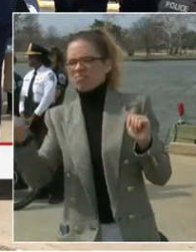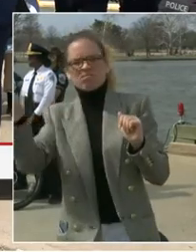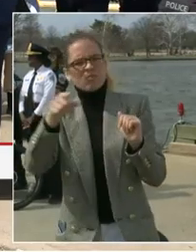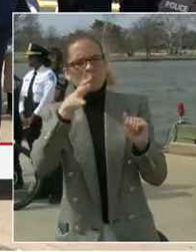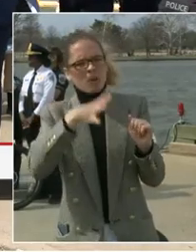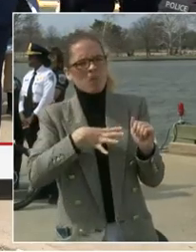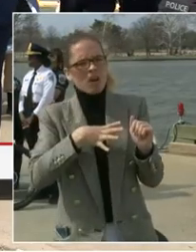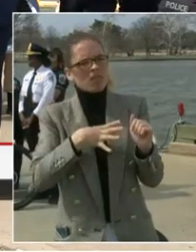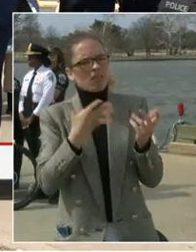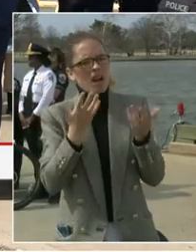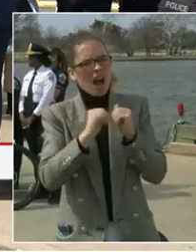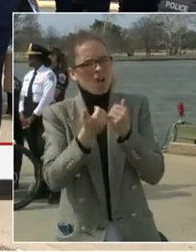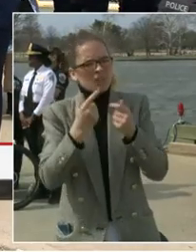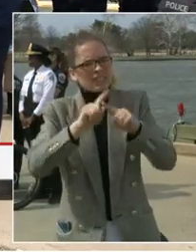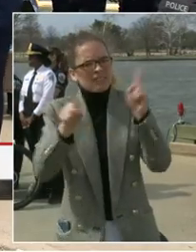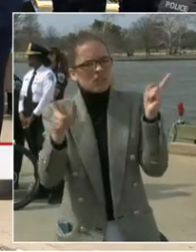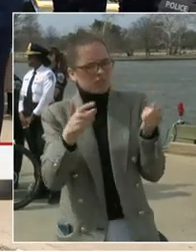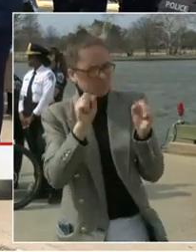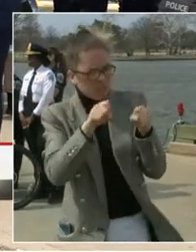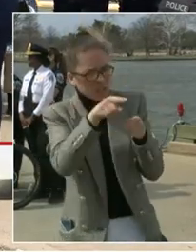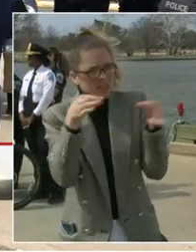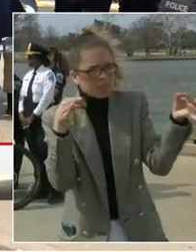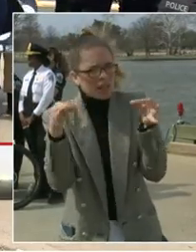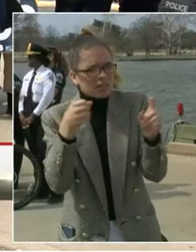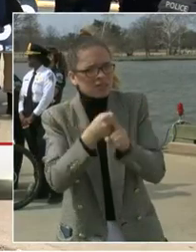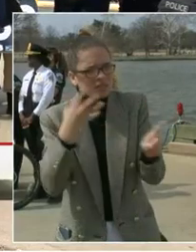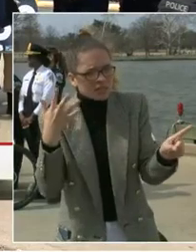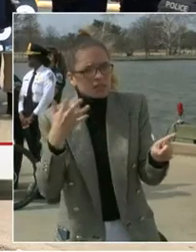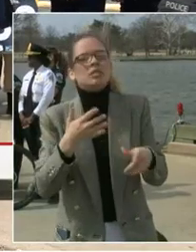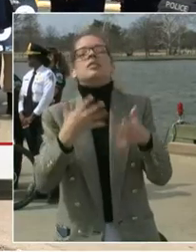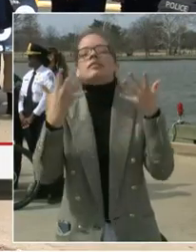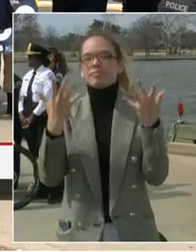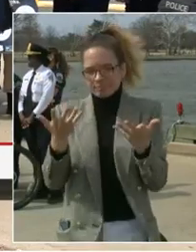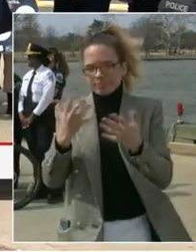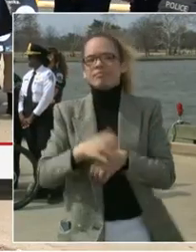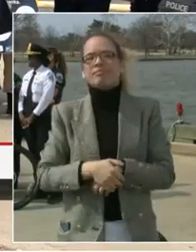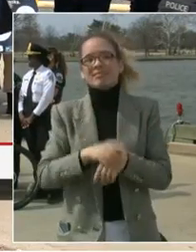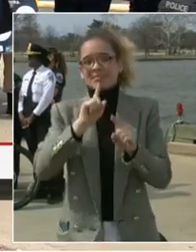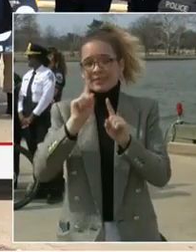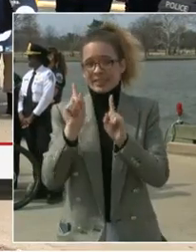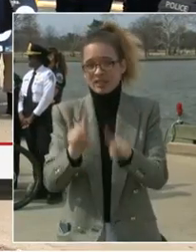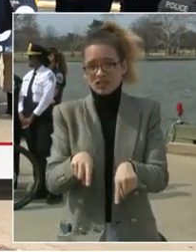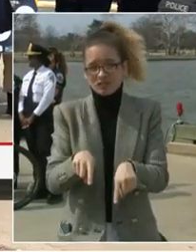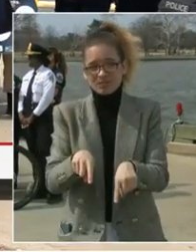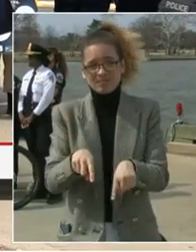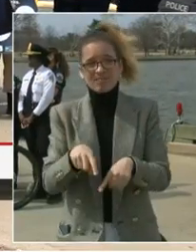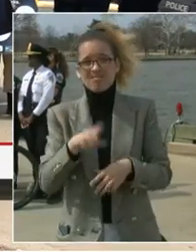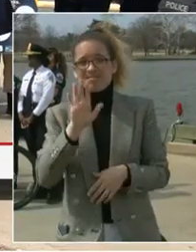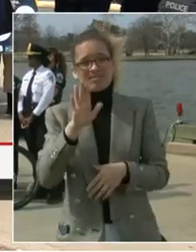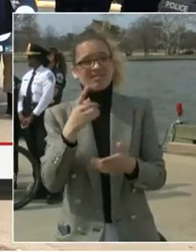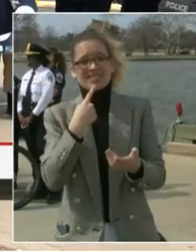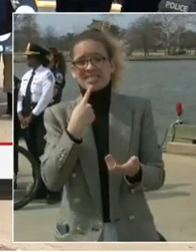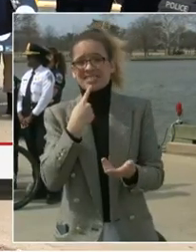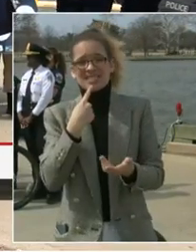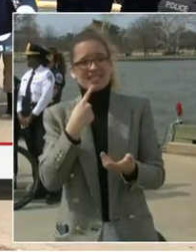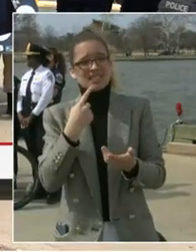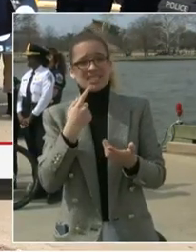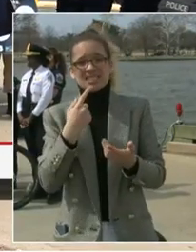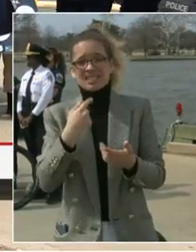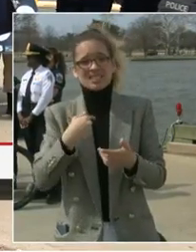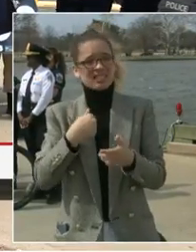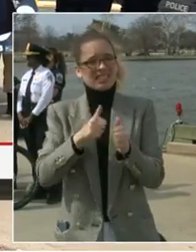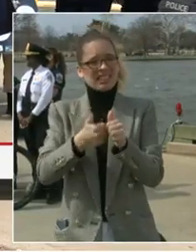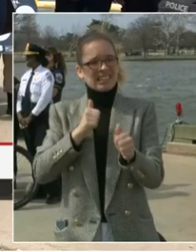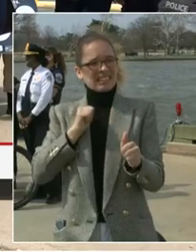described? So what I can say, and anyone that knows me knows that I don't shy away from difficult conversations or